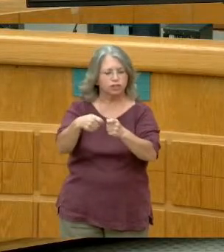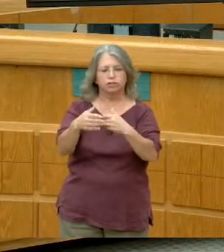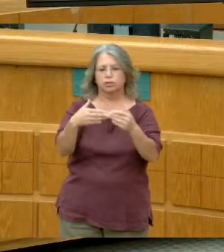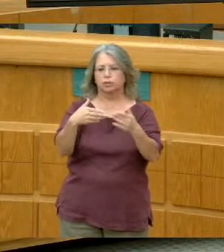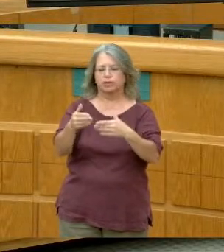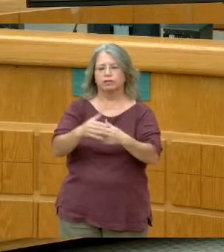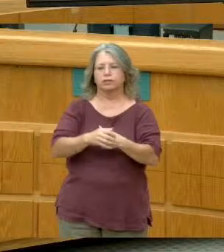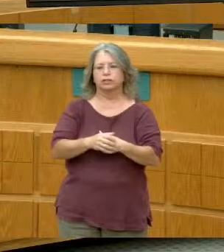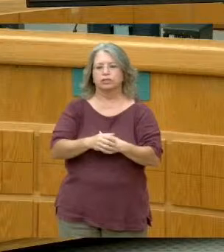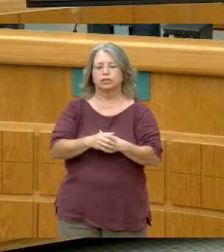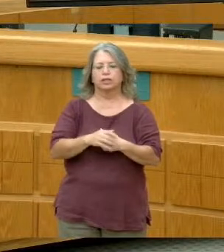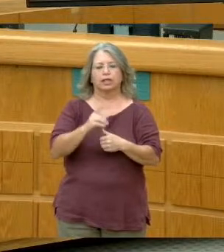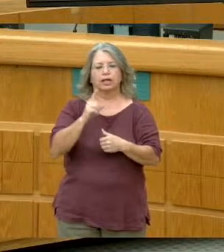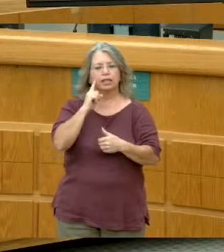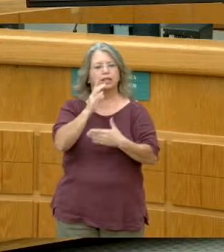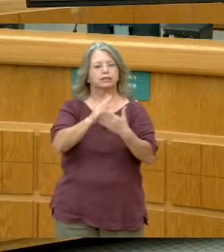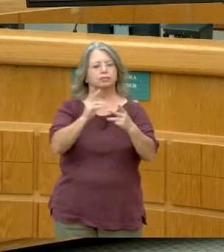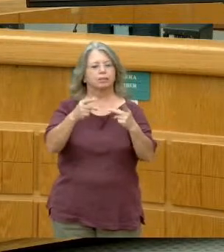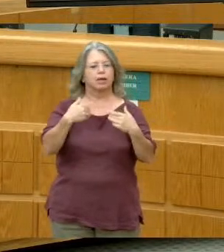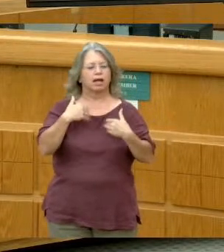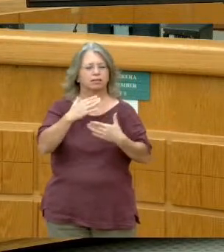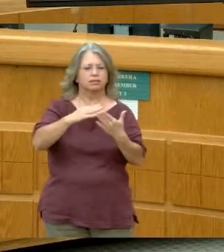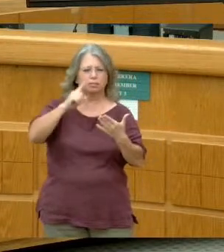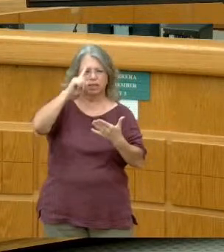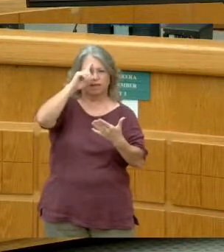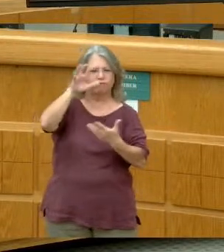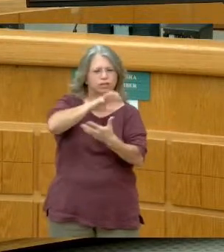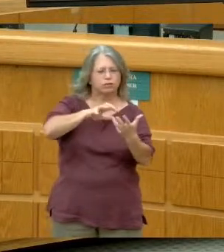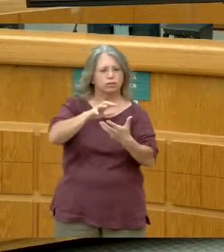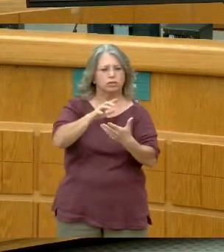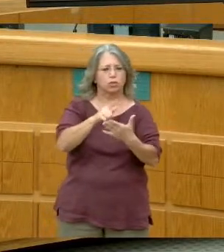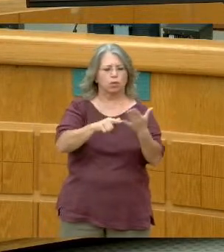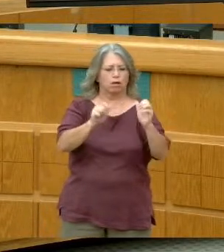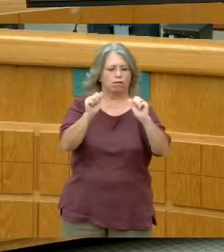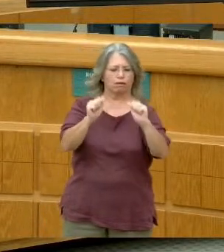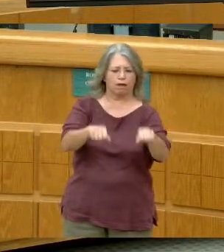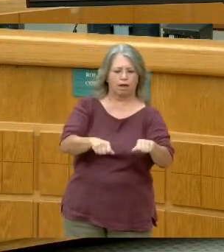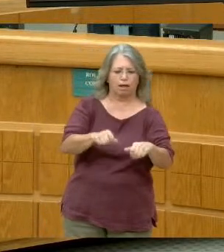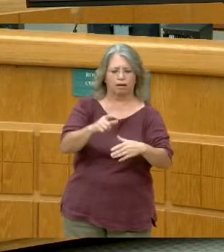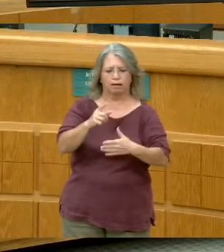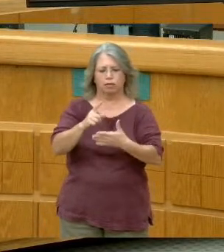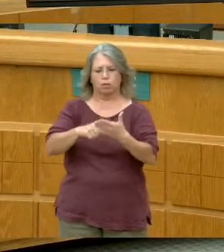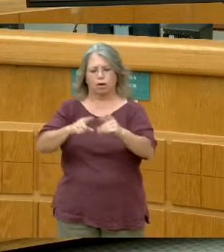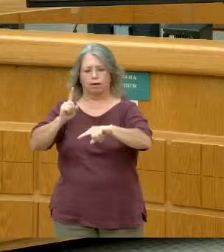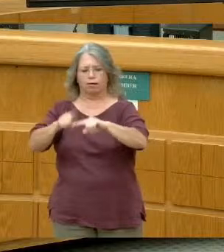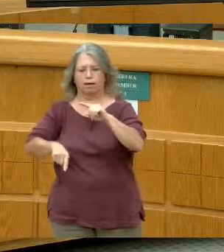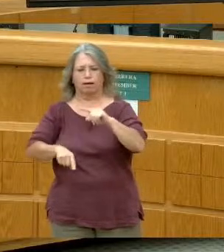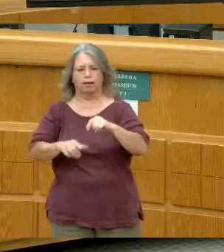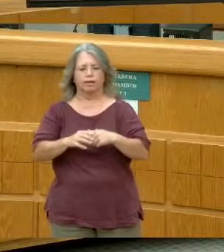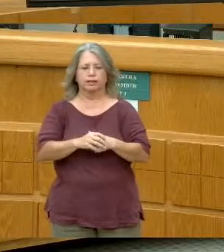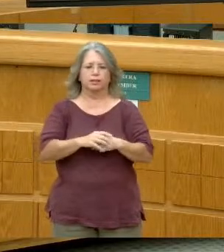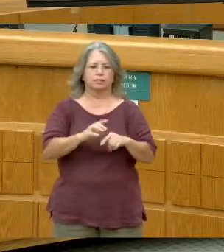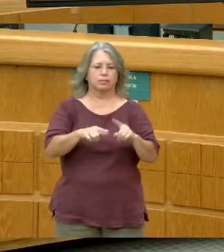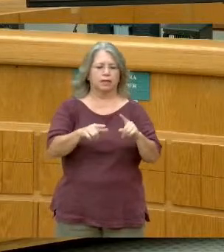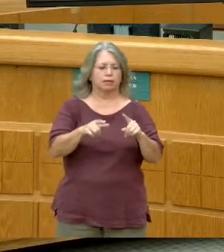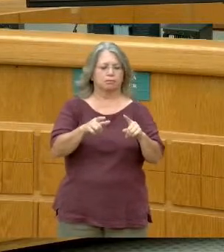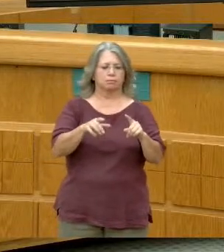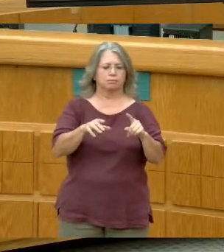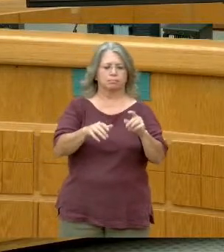I think there was some confusion within the community as to what could and couldn't be done. Well, it's basically a closure of vehicular